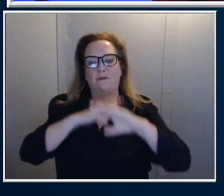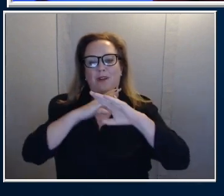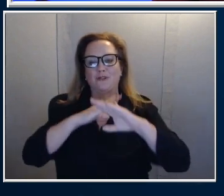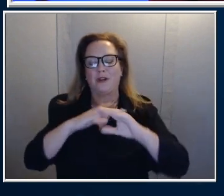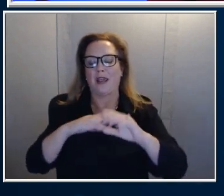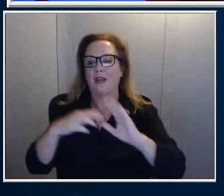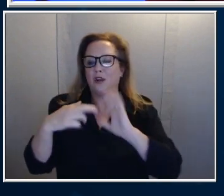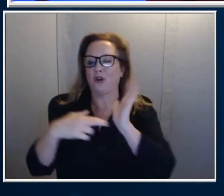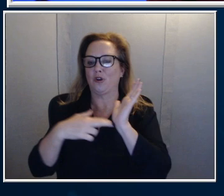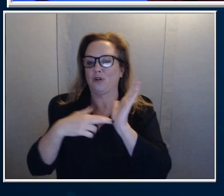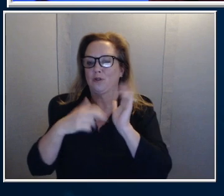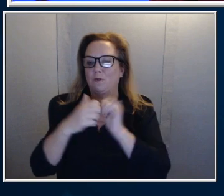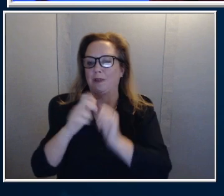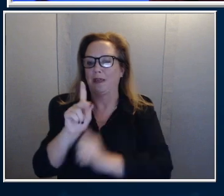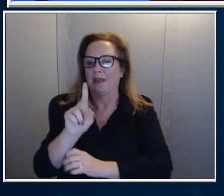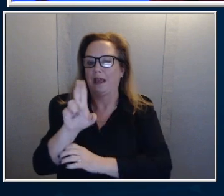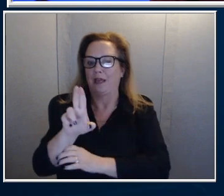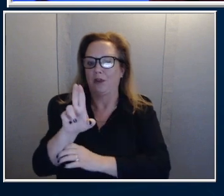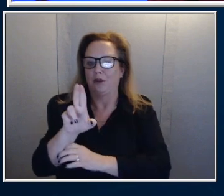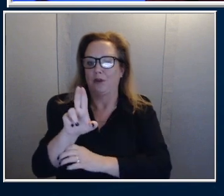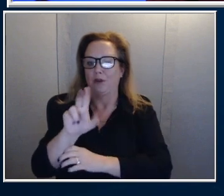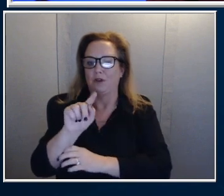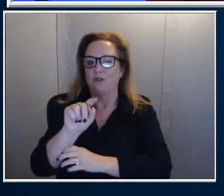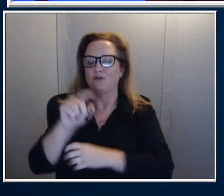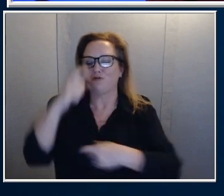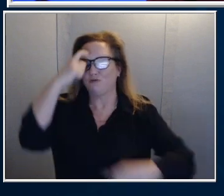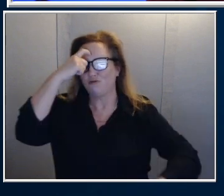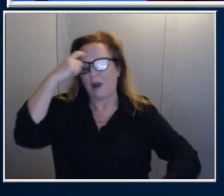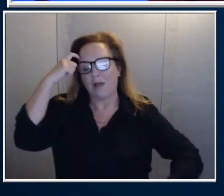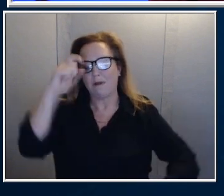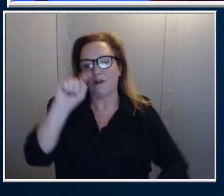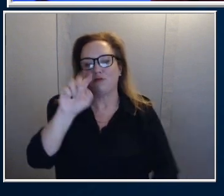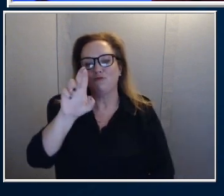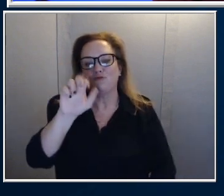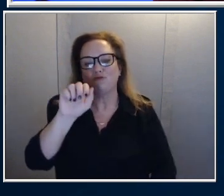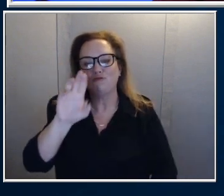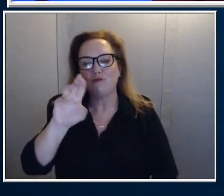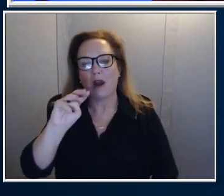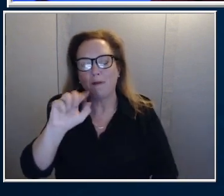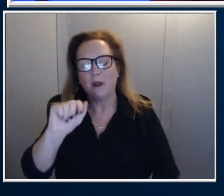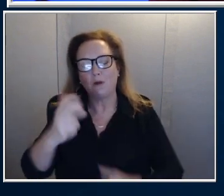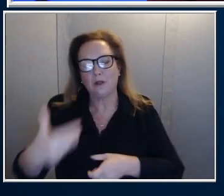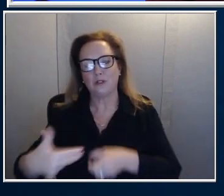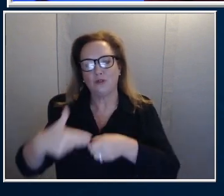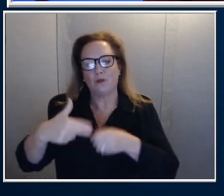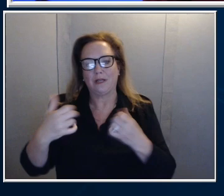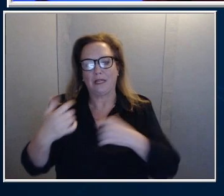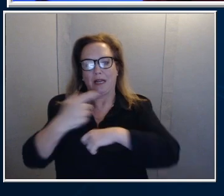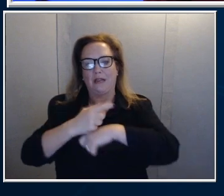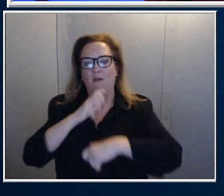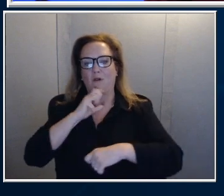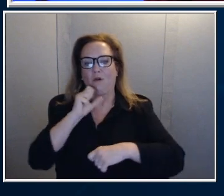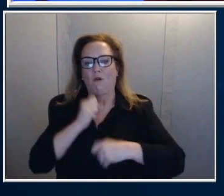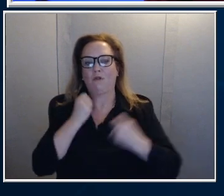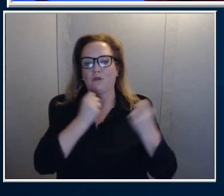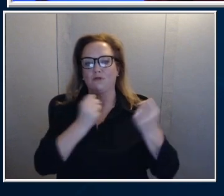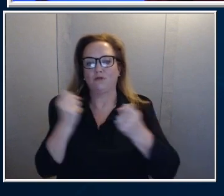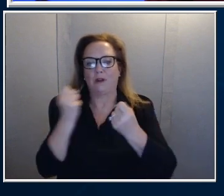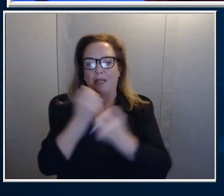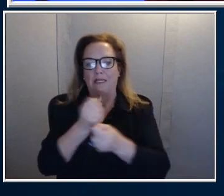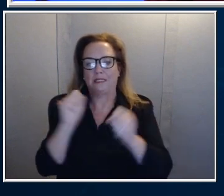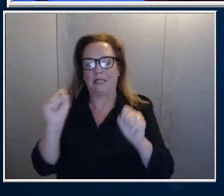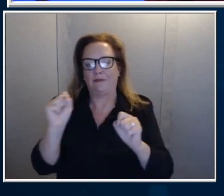the University of Kansas Health System's Trauma Department. And we asked her to join because this is Older Driving Safety Awareness